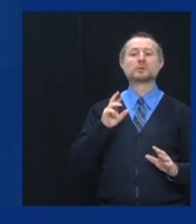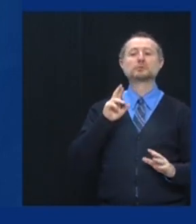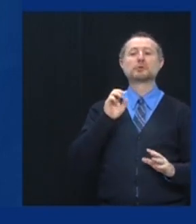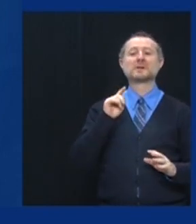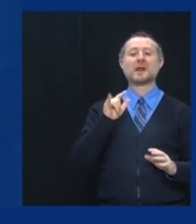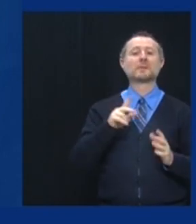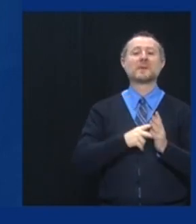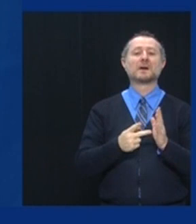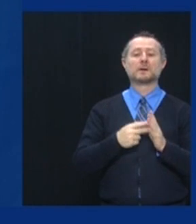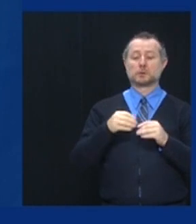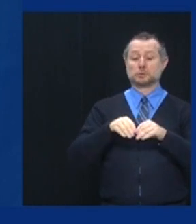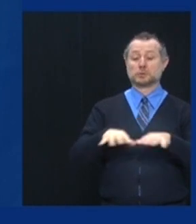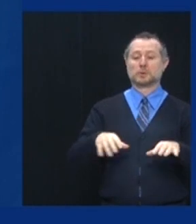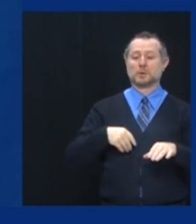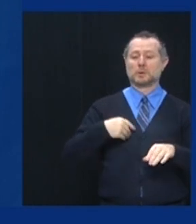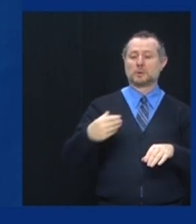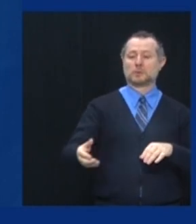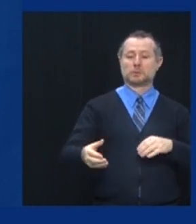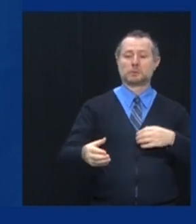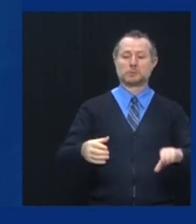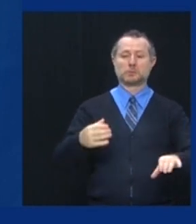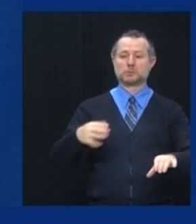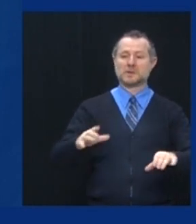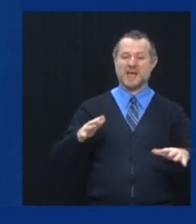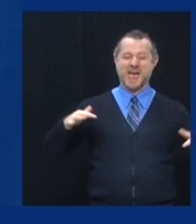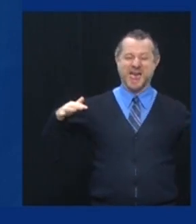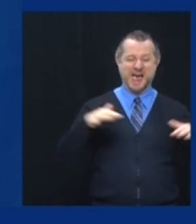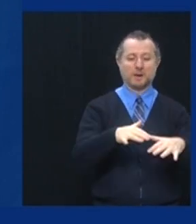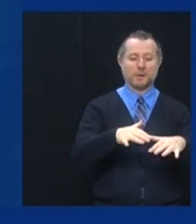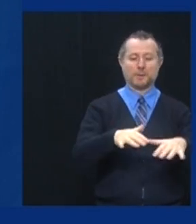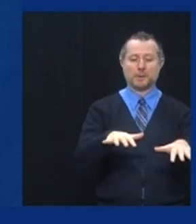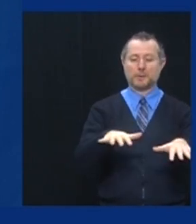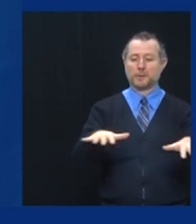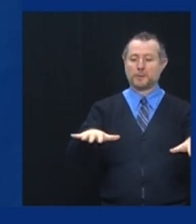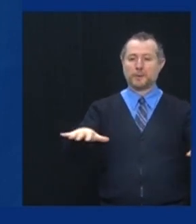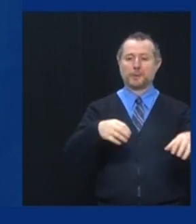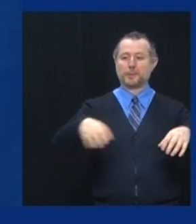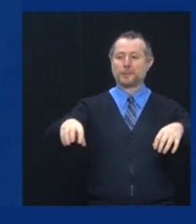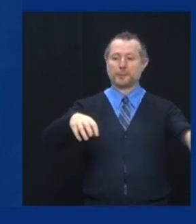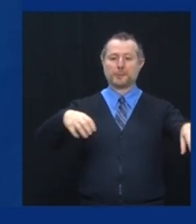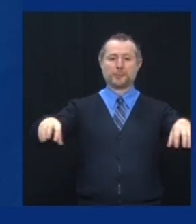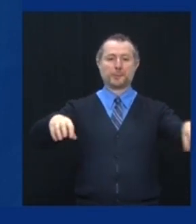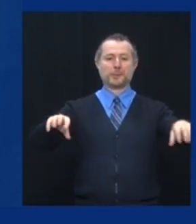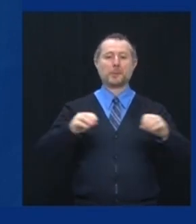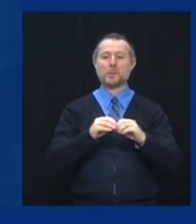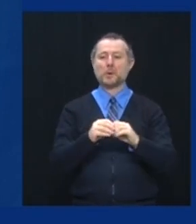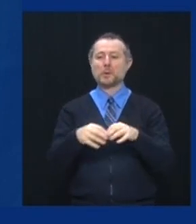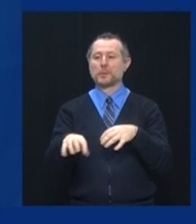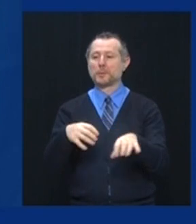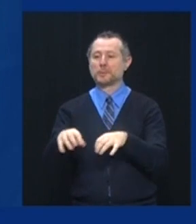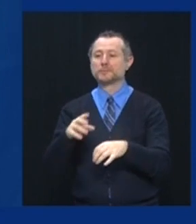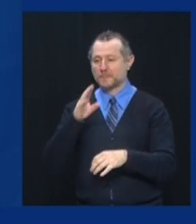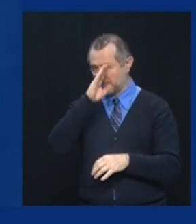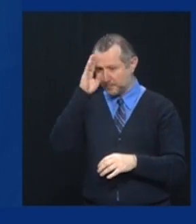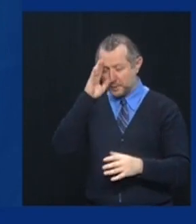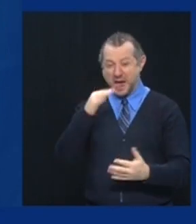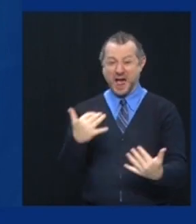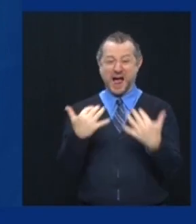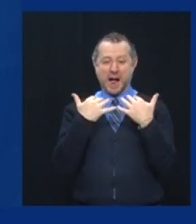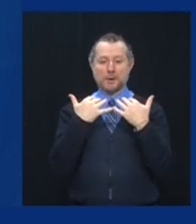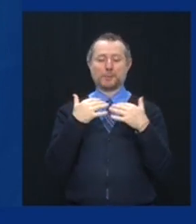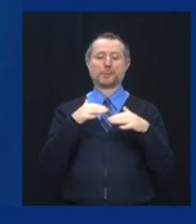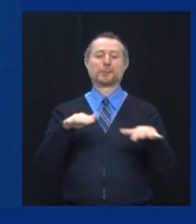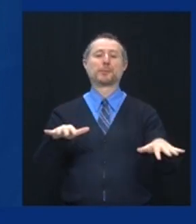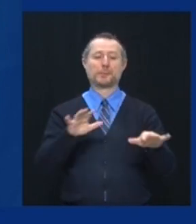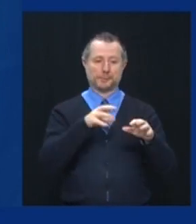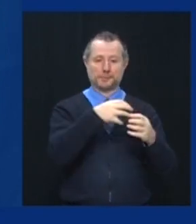you will. It removes them from the hospital system, right? So New